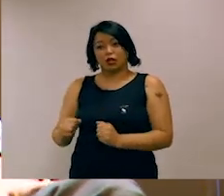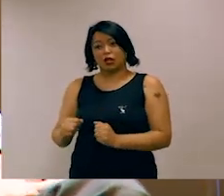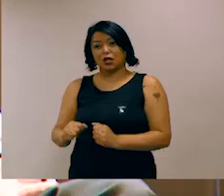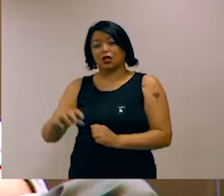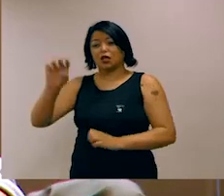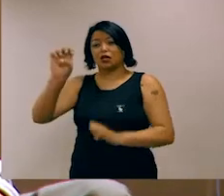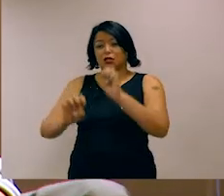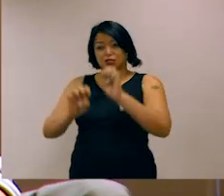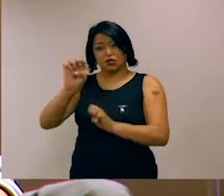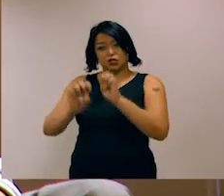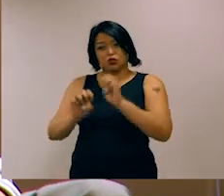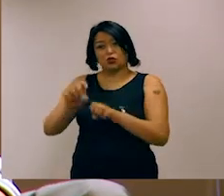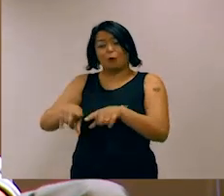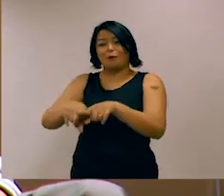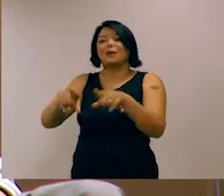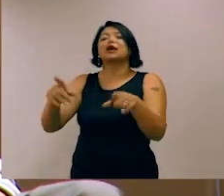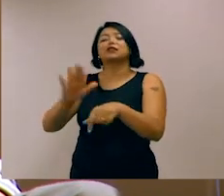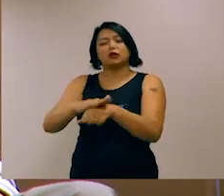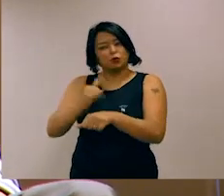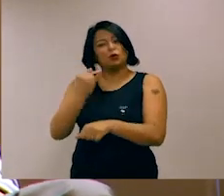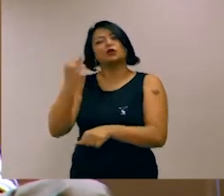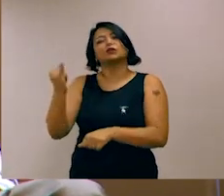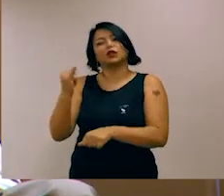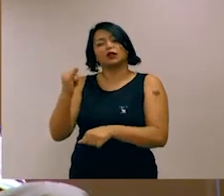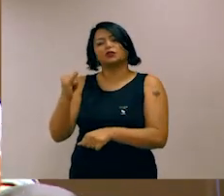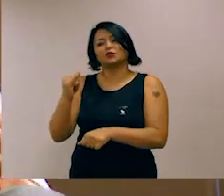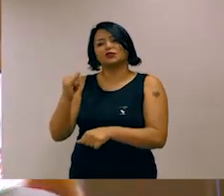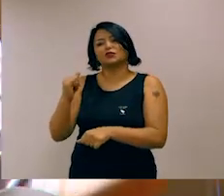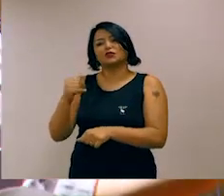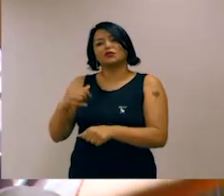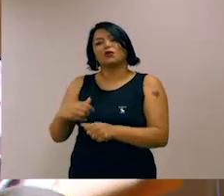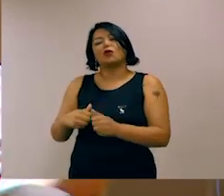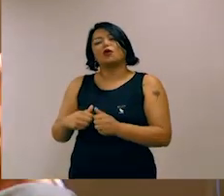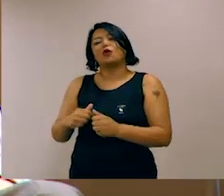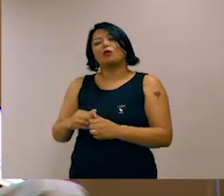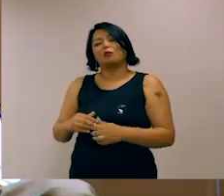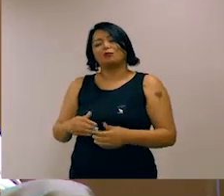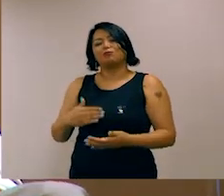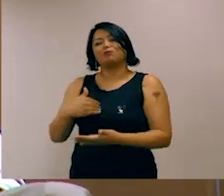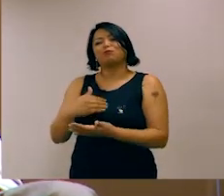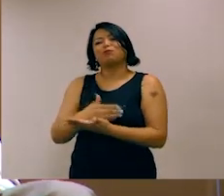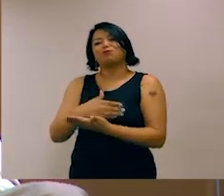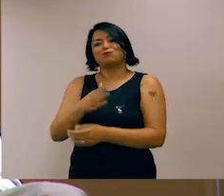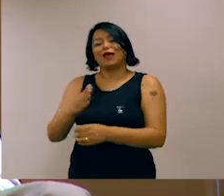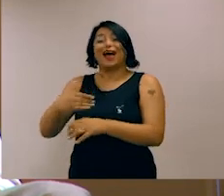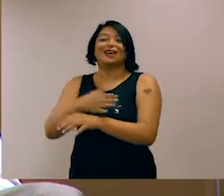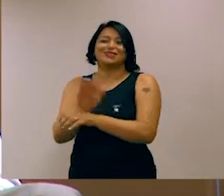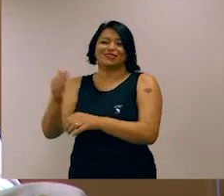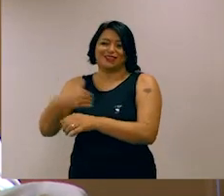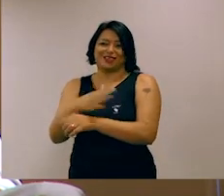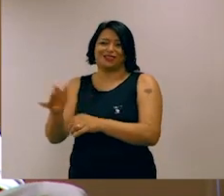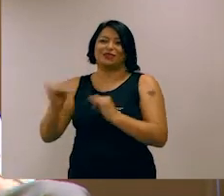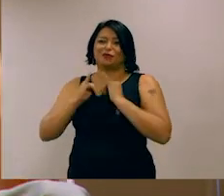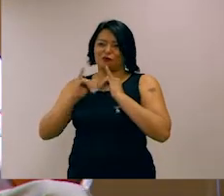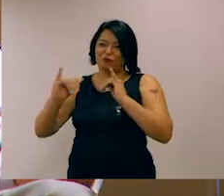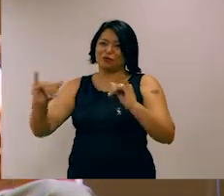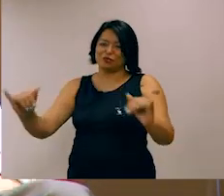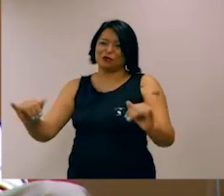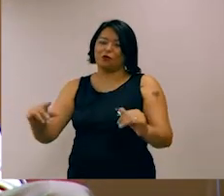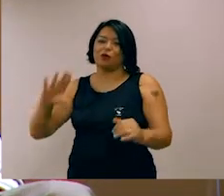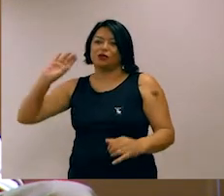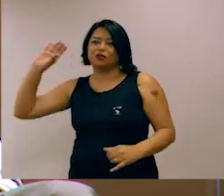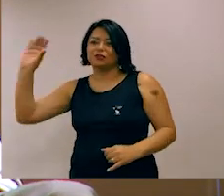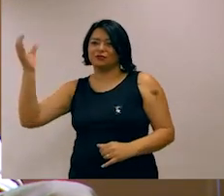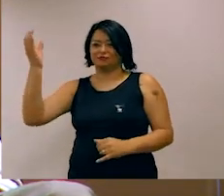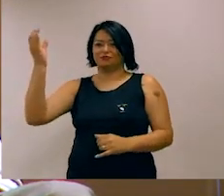them this information right before they are making the choice. Otherwise, you lose the effect. That's what we see. And the next step